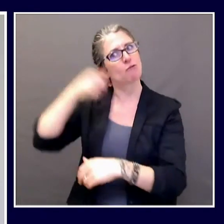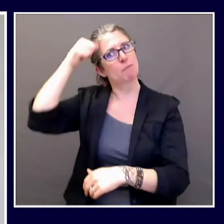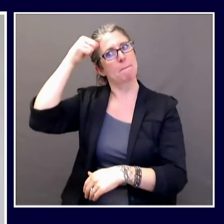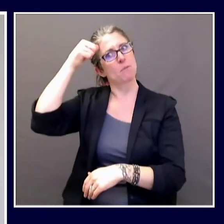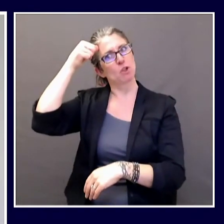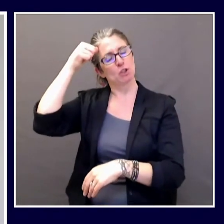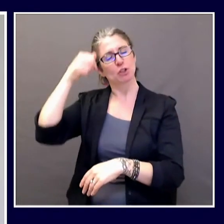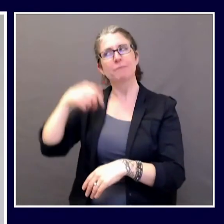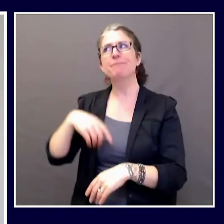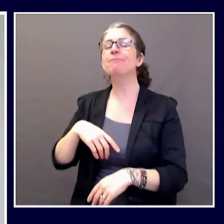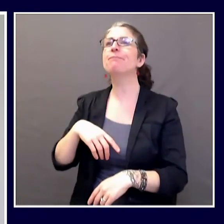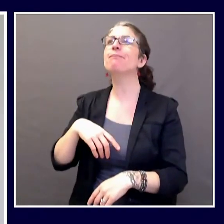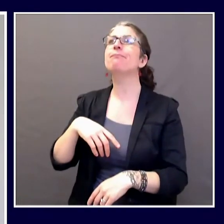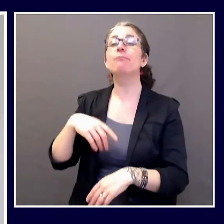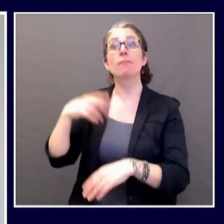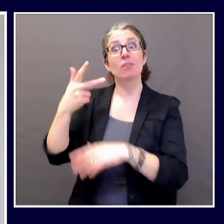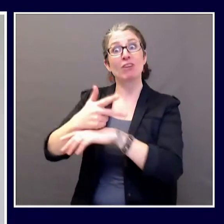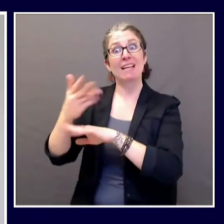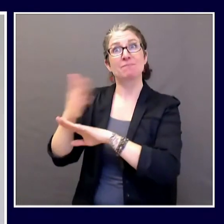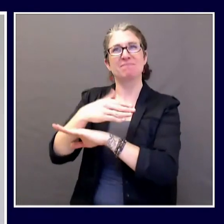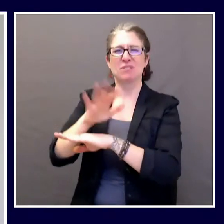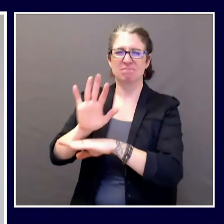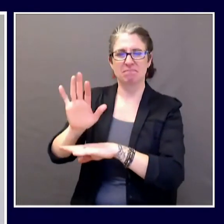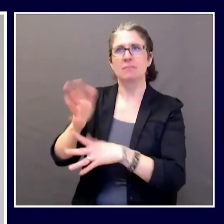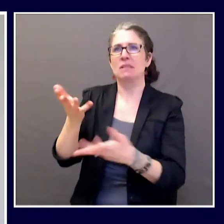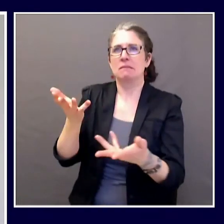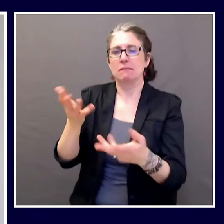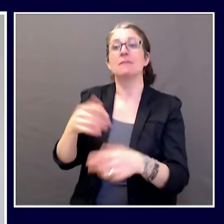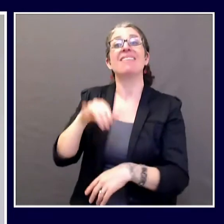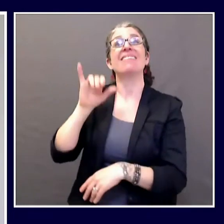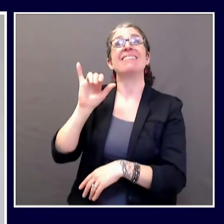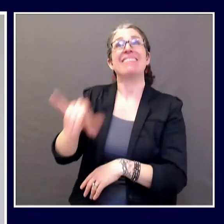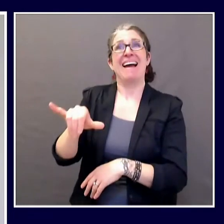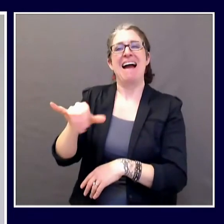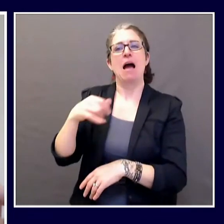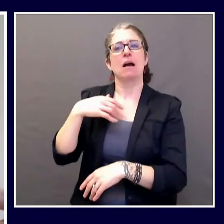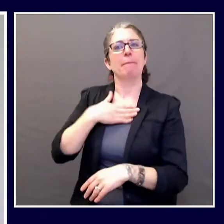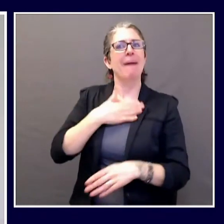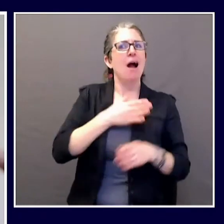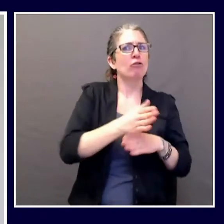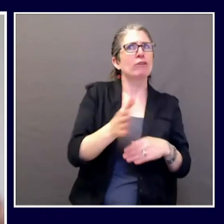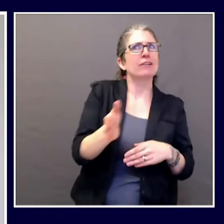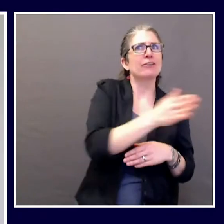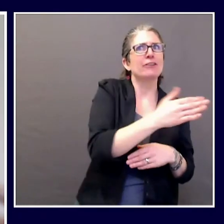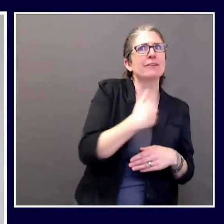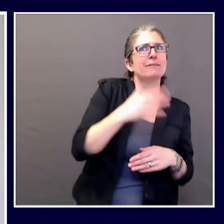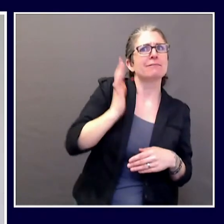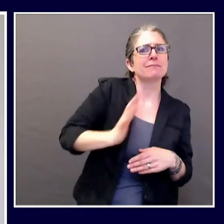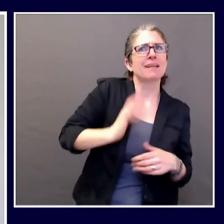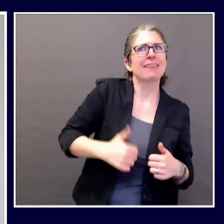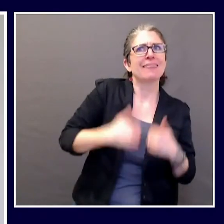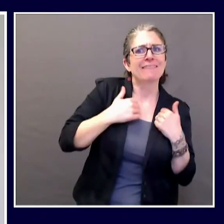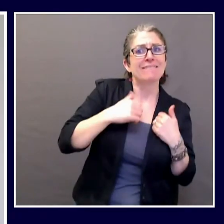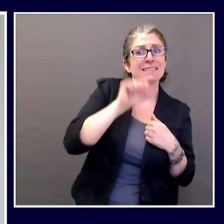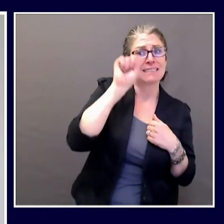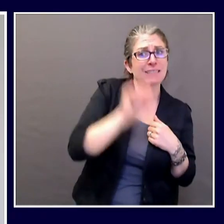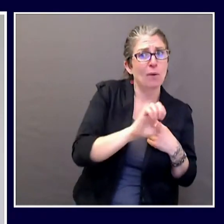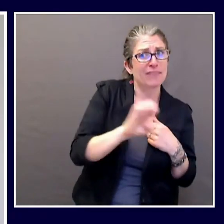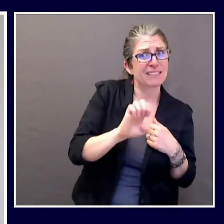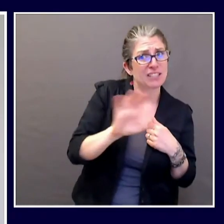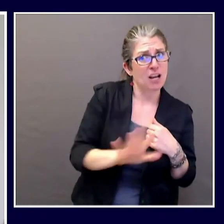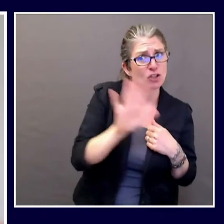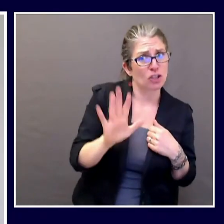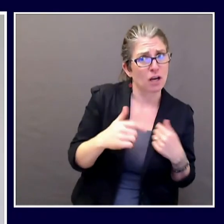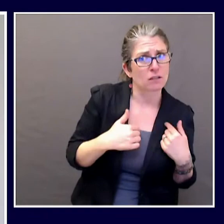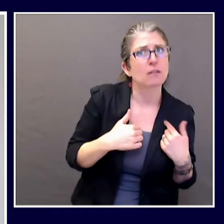work earlier in my career that I had done when living in Southeast Asia, started seeing emails on listservs of folks who were